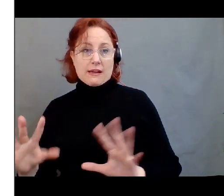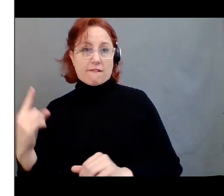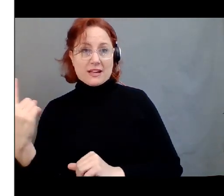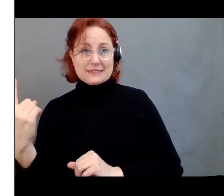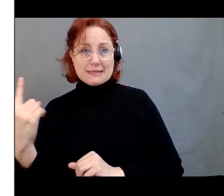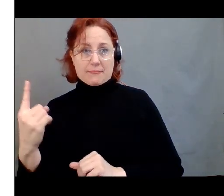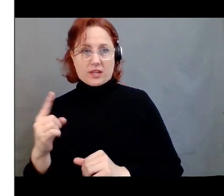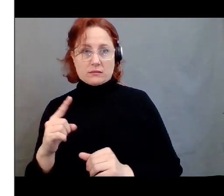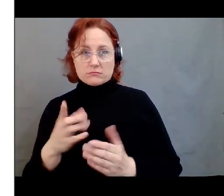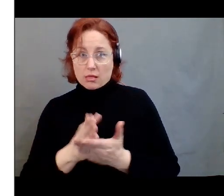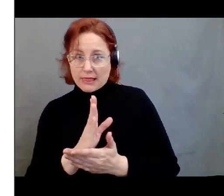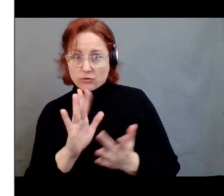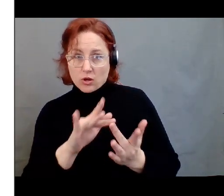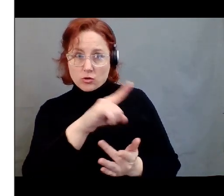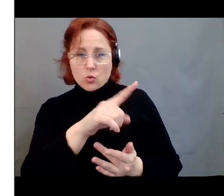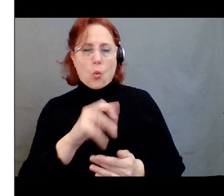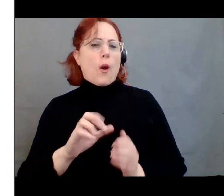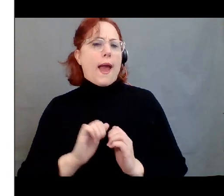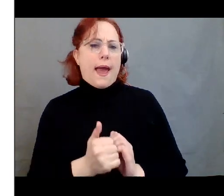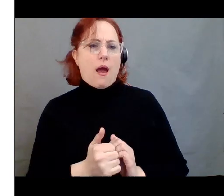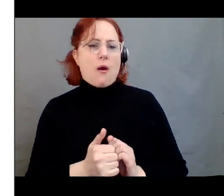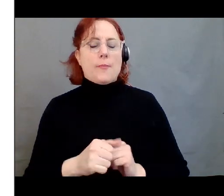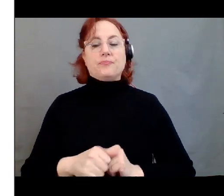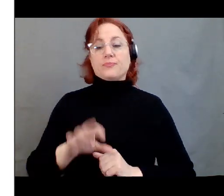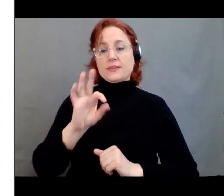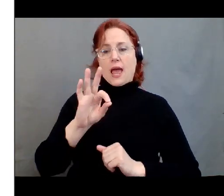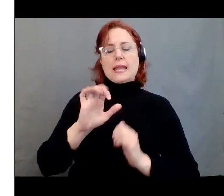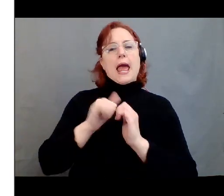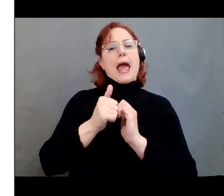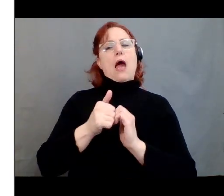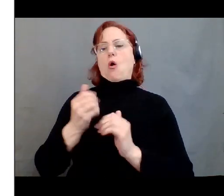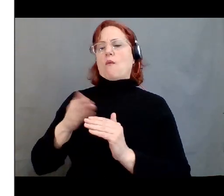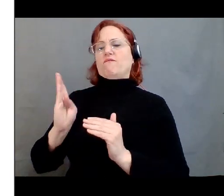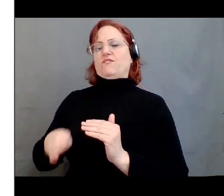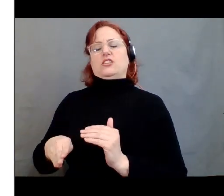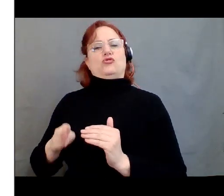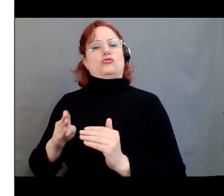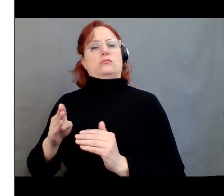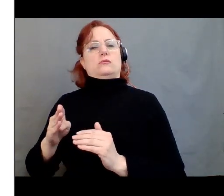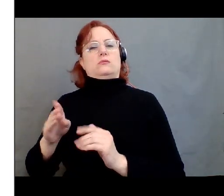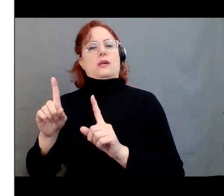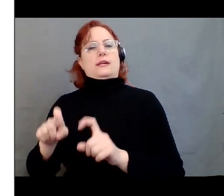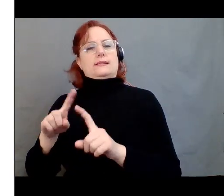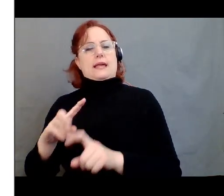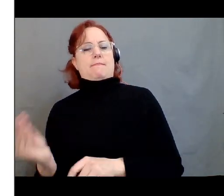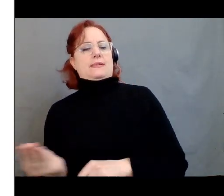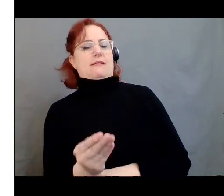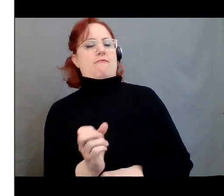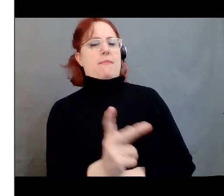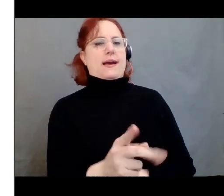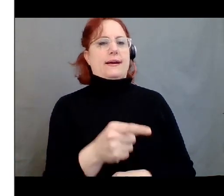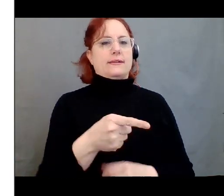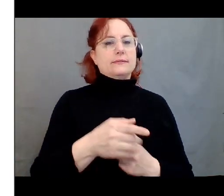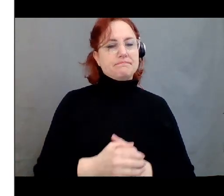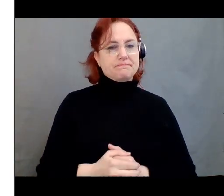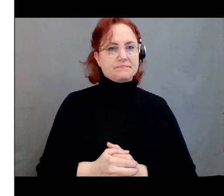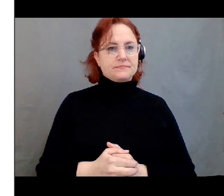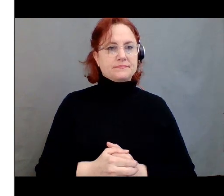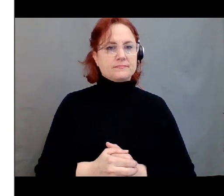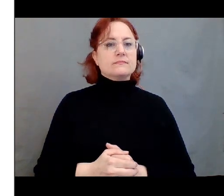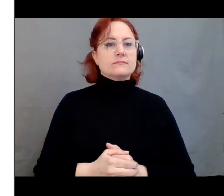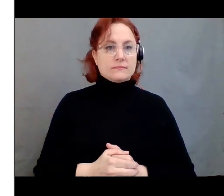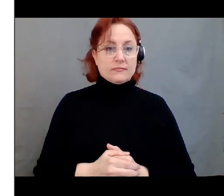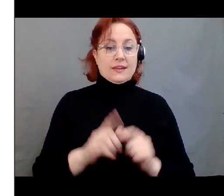Return delivery method for the exam or quiz. After you submit the alternative testing agreement, a successfully